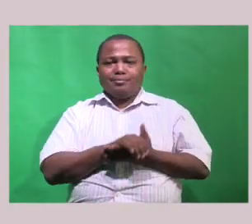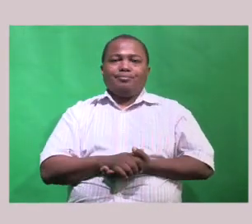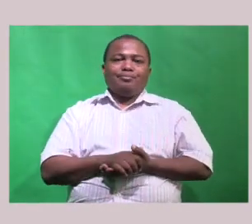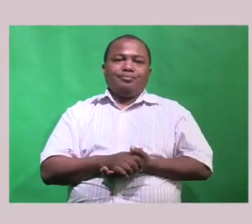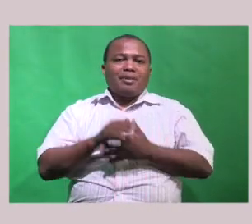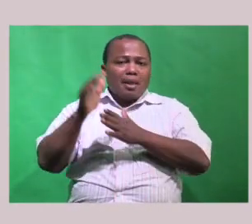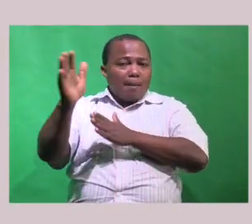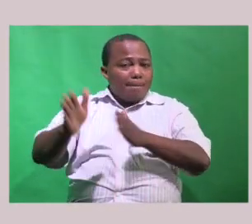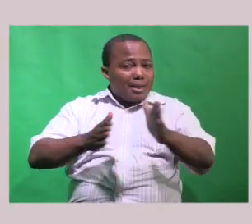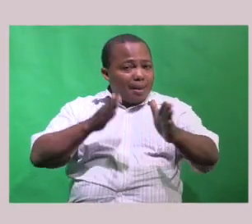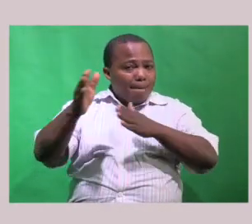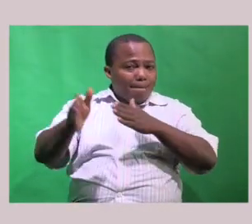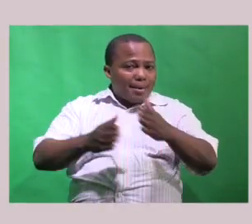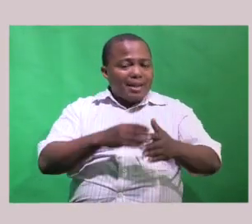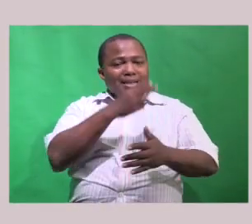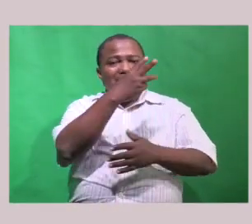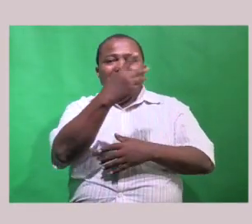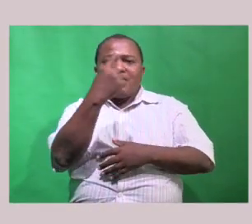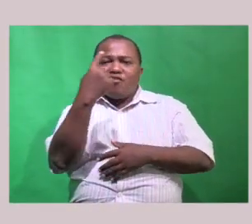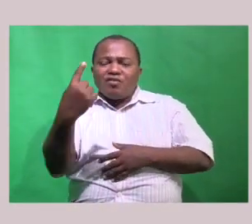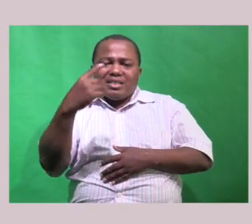Prepaid is at 31st December